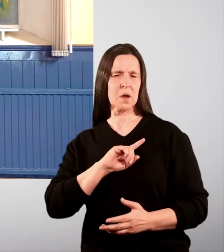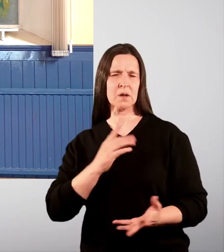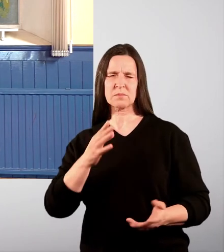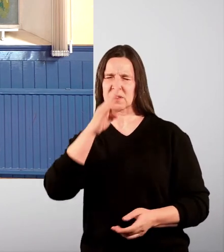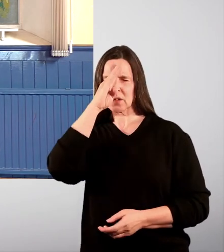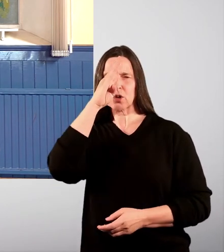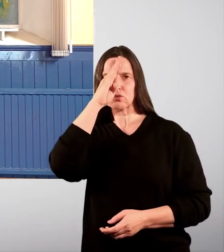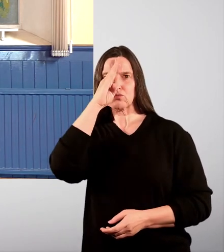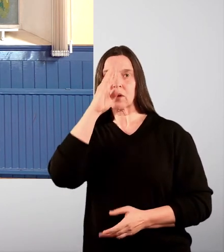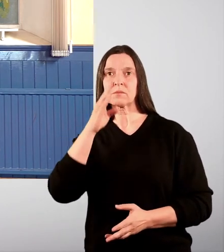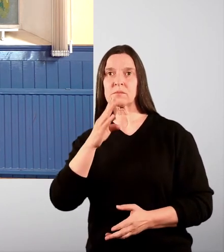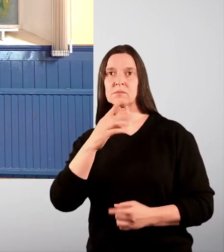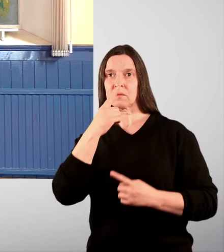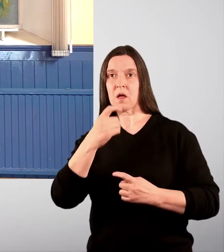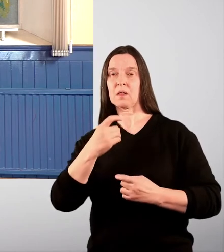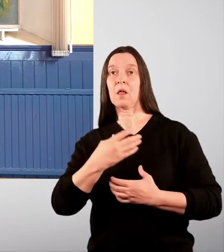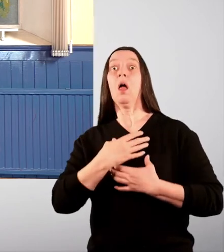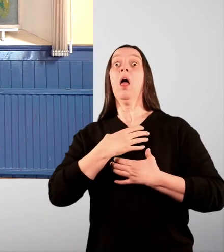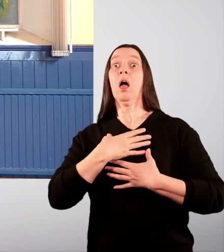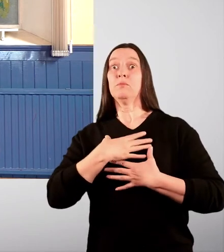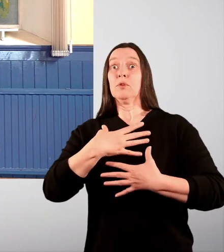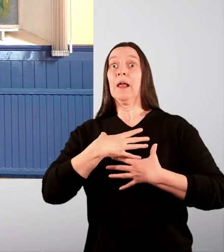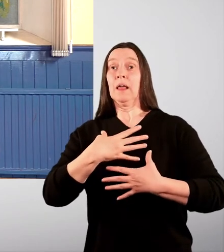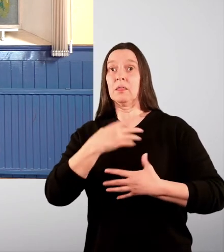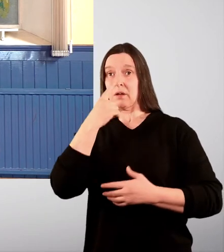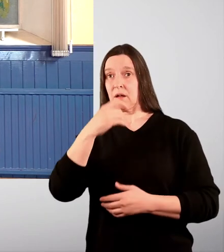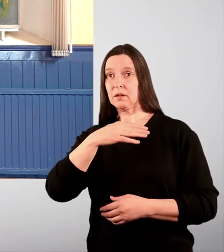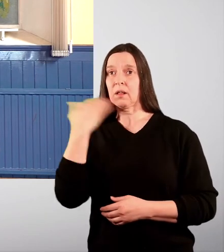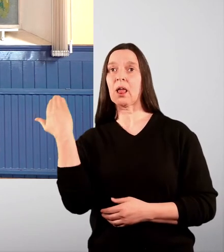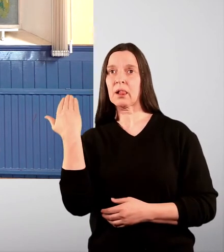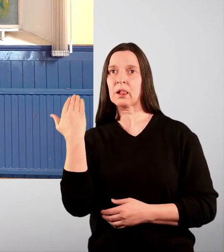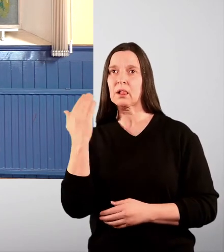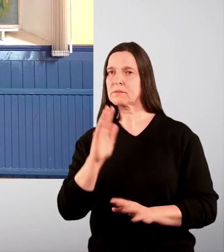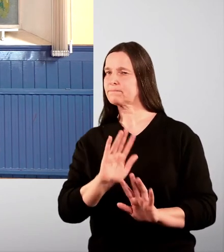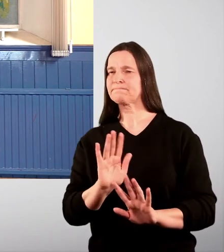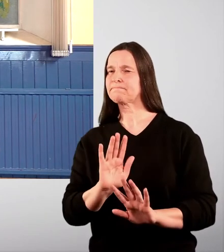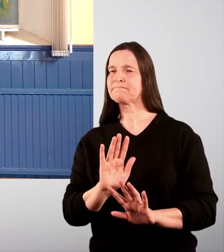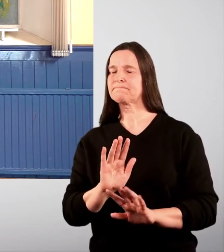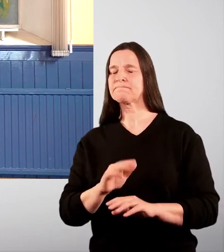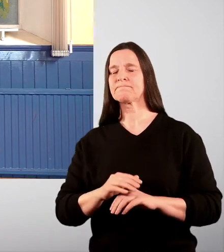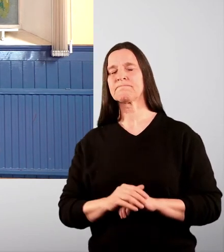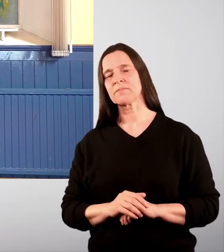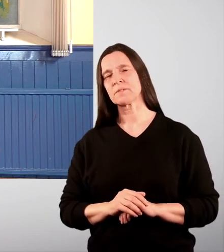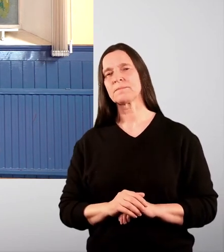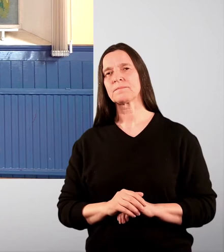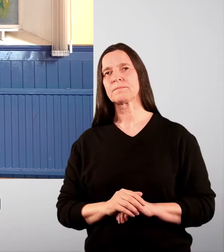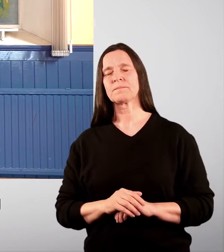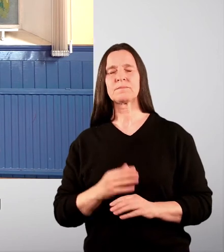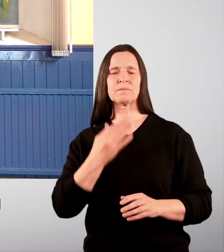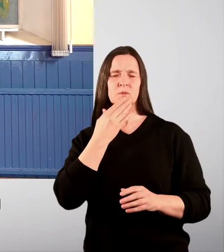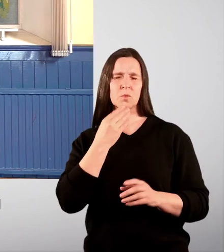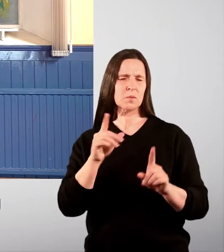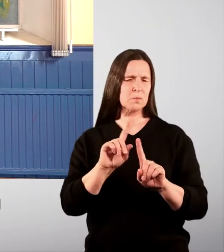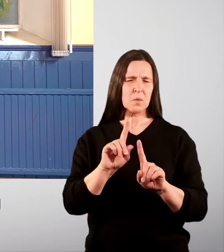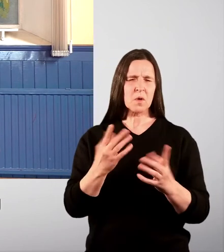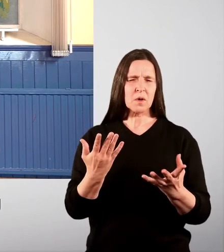of oxygen to be cut off, and could potentially kill your attacker. So they tell you never to go for this. But we teach this because we find it an